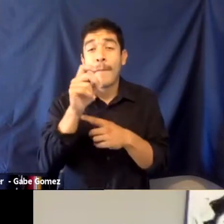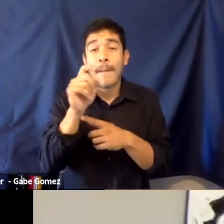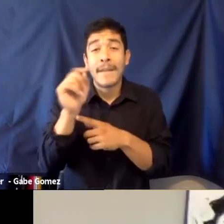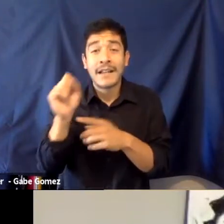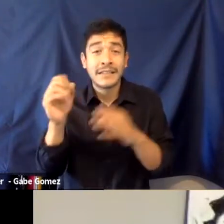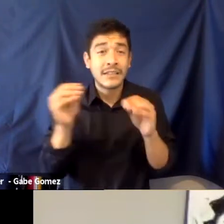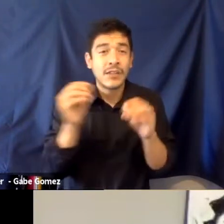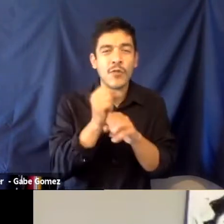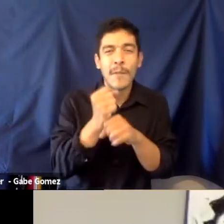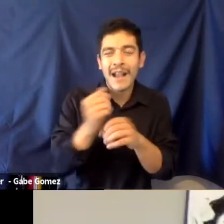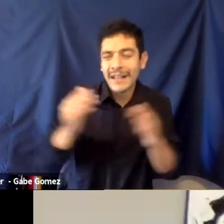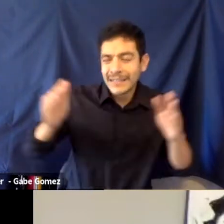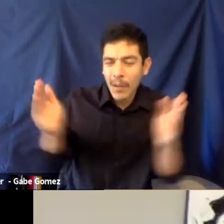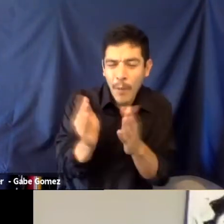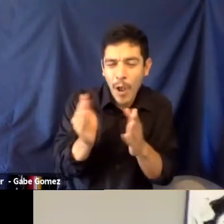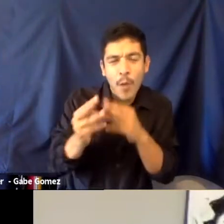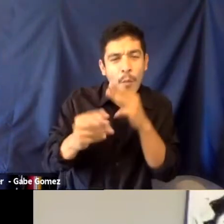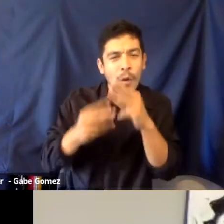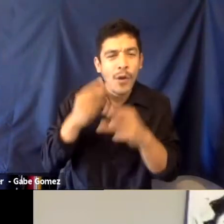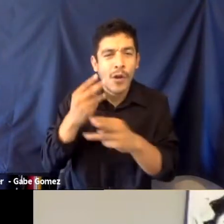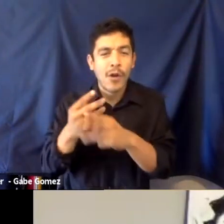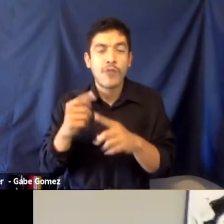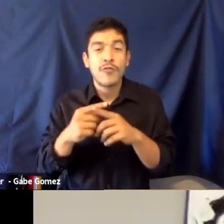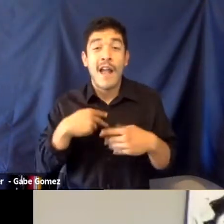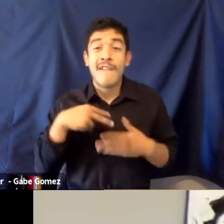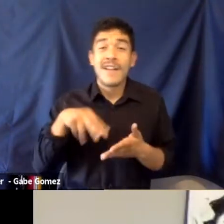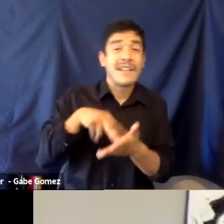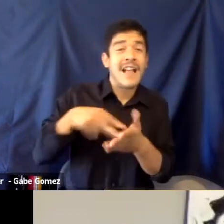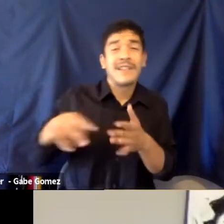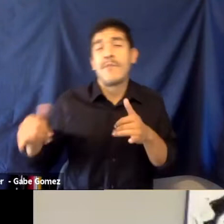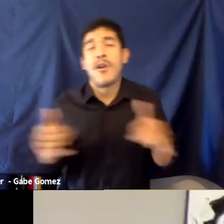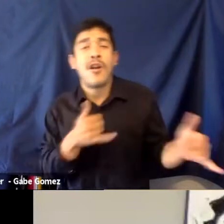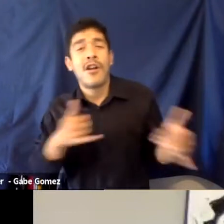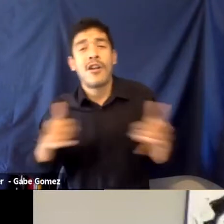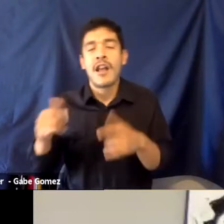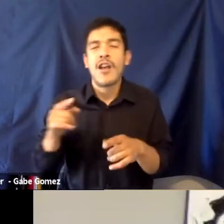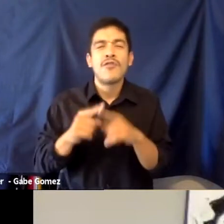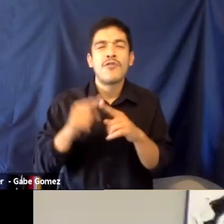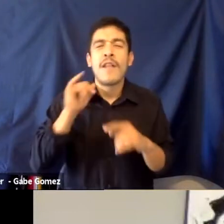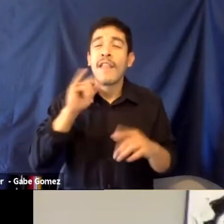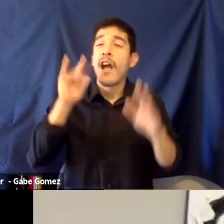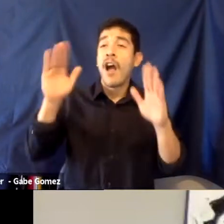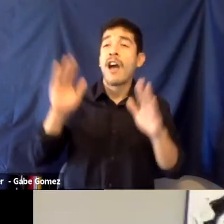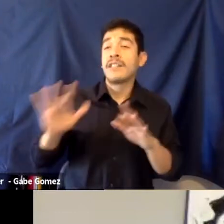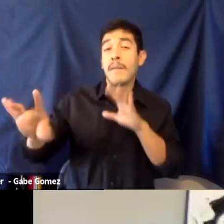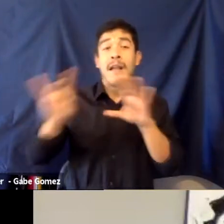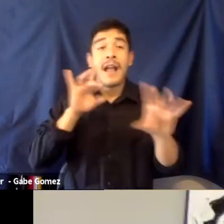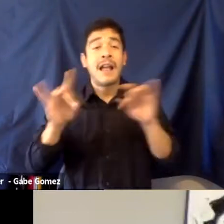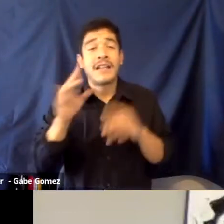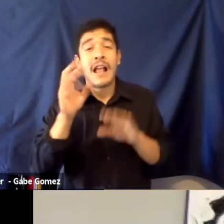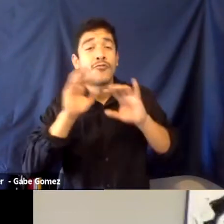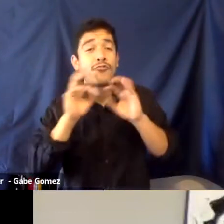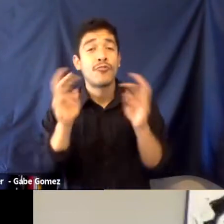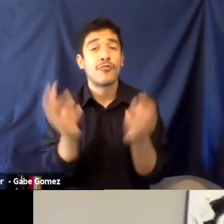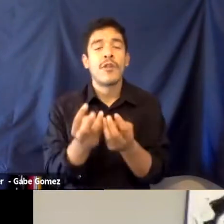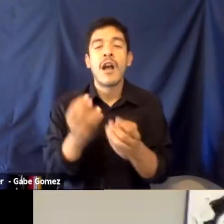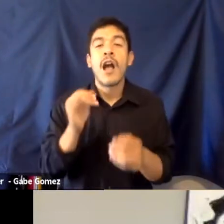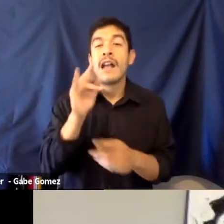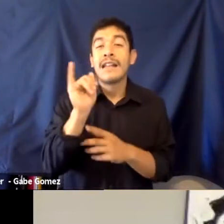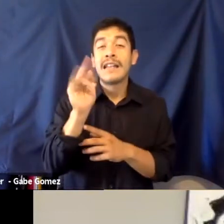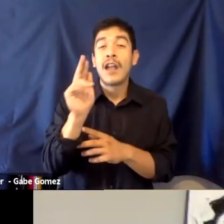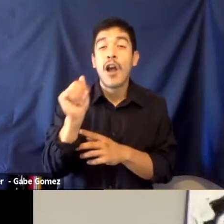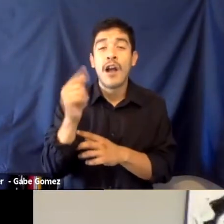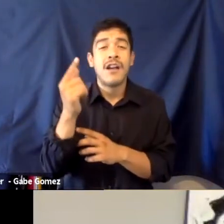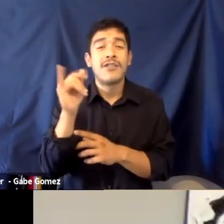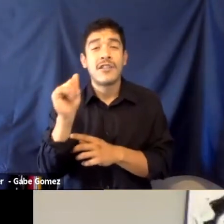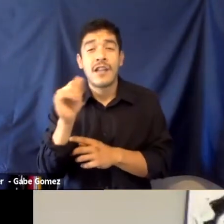tiny miniature worlds, to having dance parties, to the awesome cast and crew, Kiarra, Jia, and Malachai. It's been a